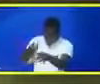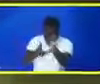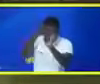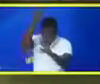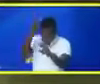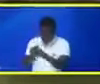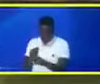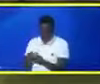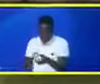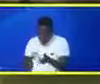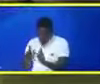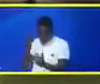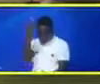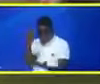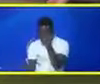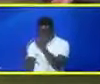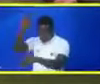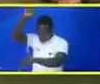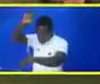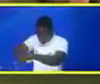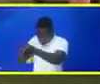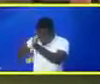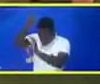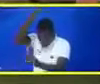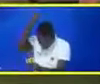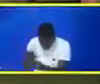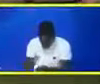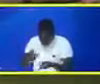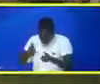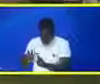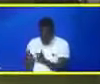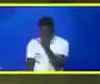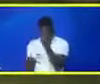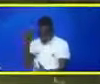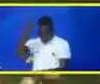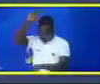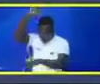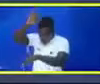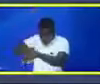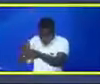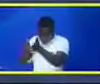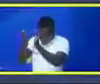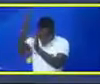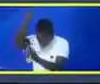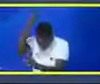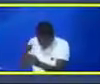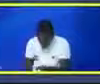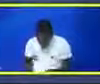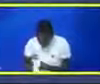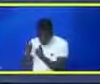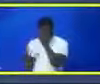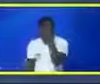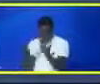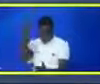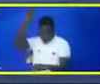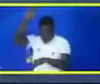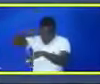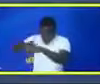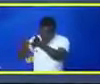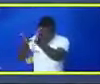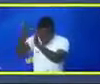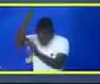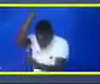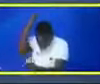Let the fire fall. Let the fire fall. Let the fire